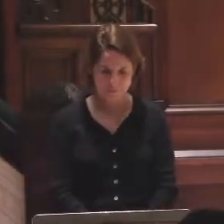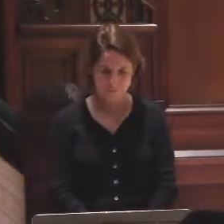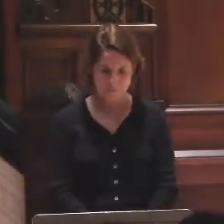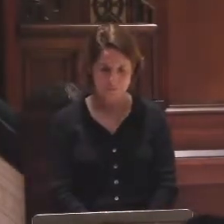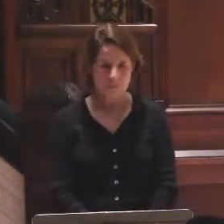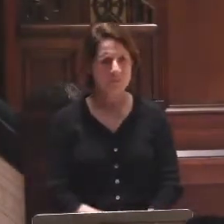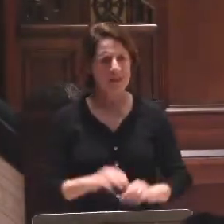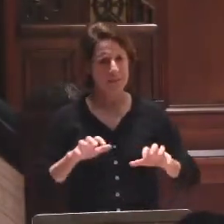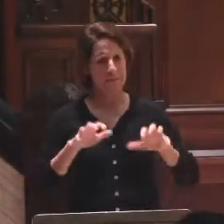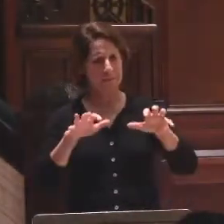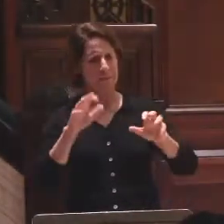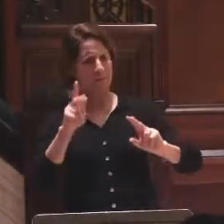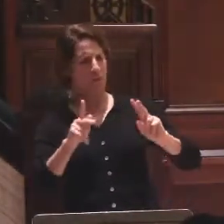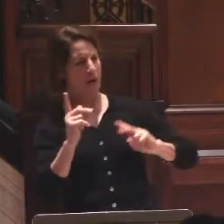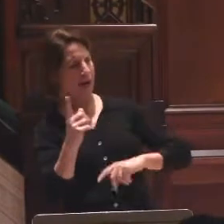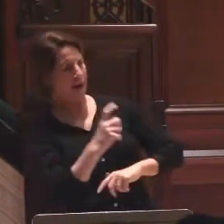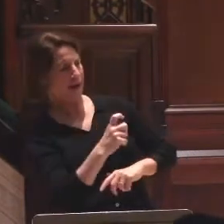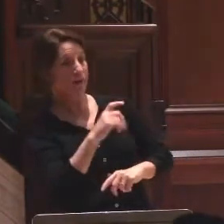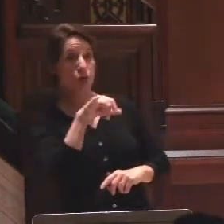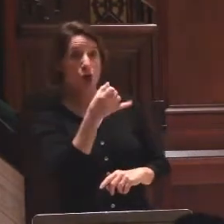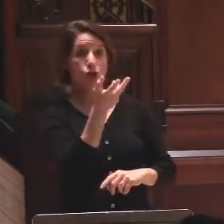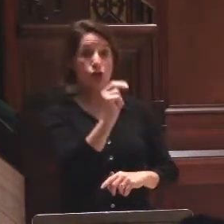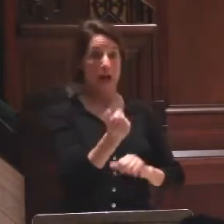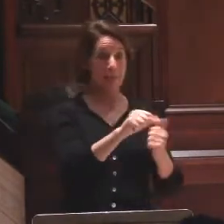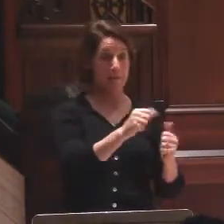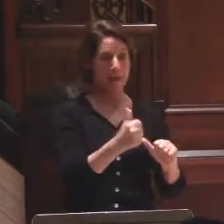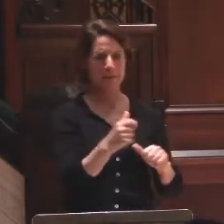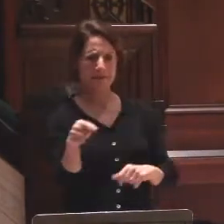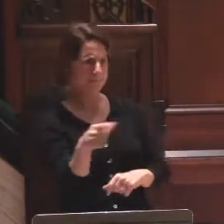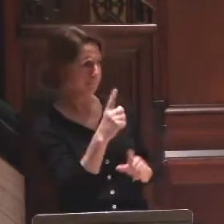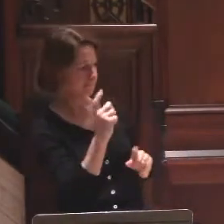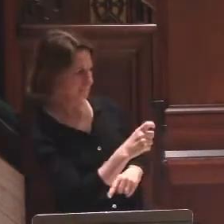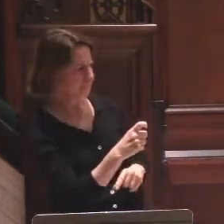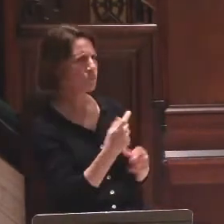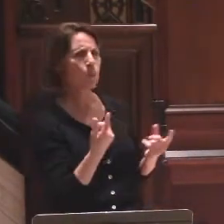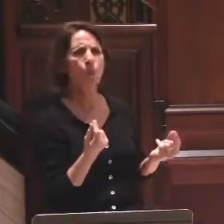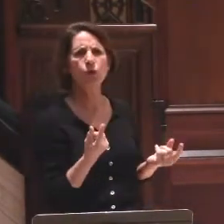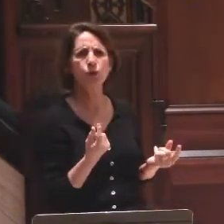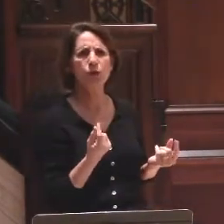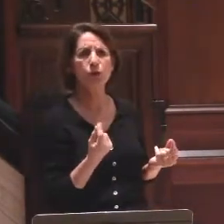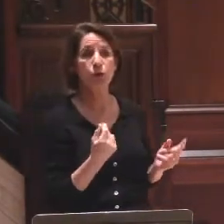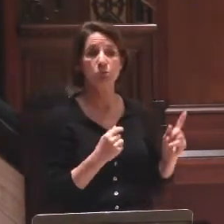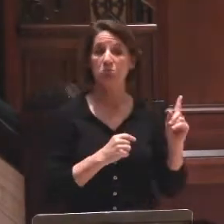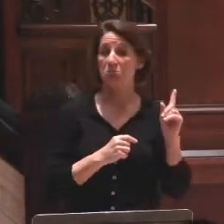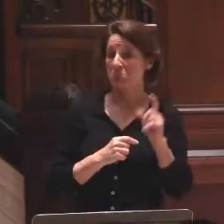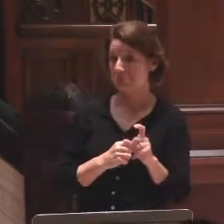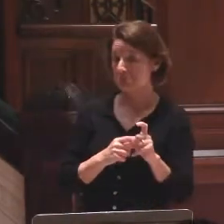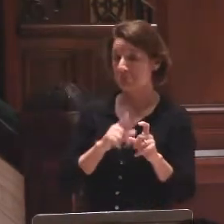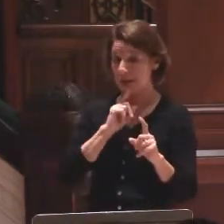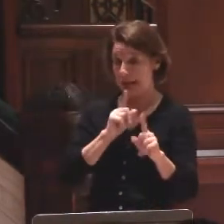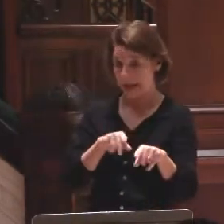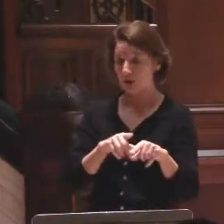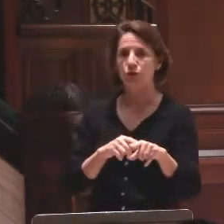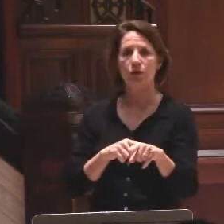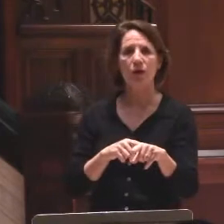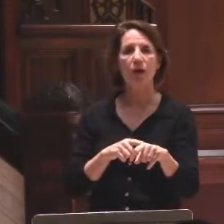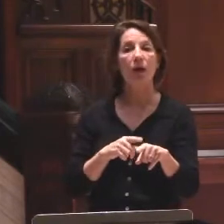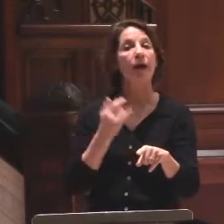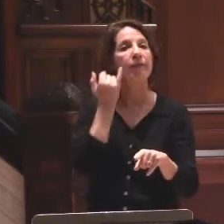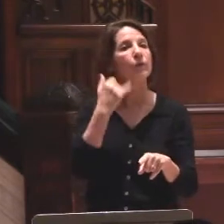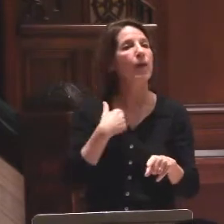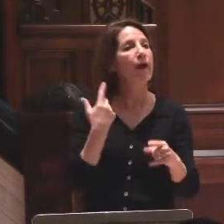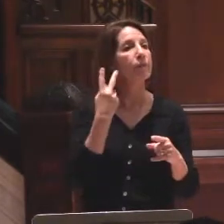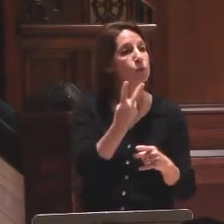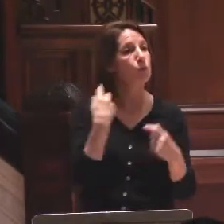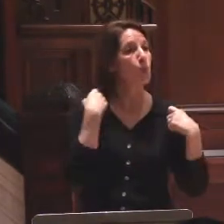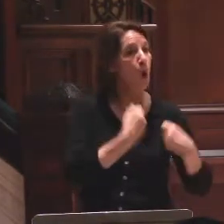The crowds asked John the Baptist, "What should we do?" He said in reply, "Whoever has two coats